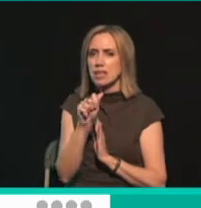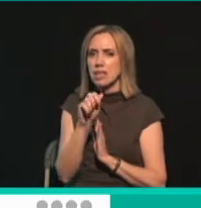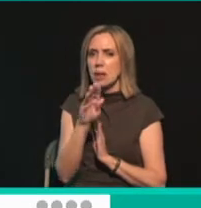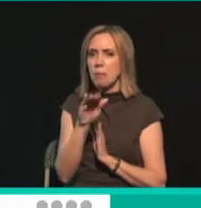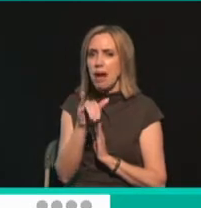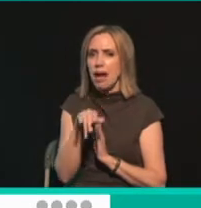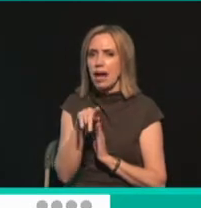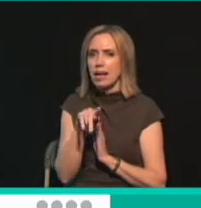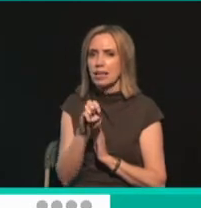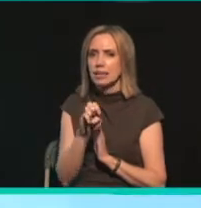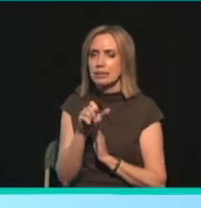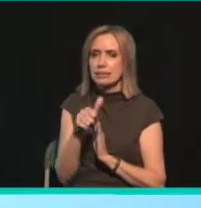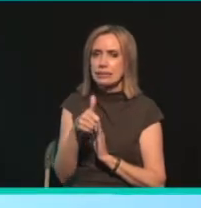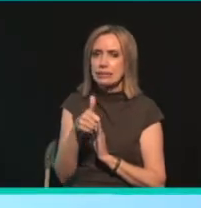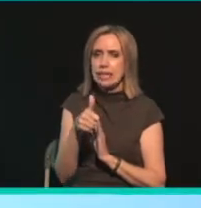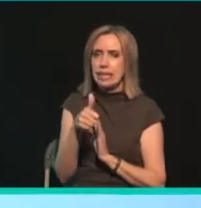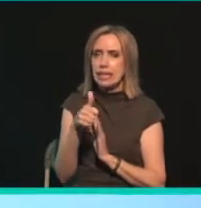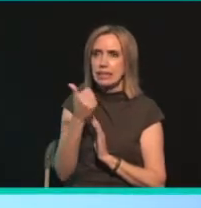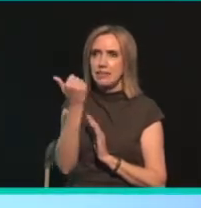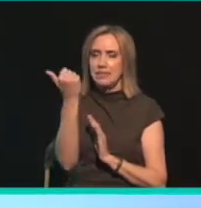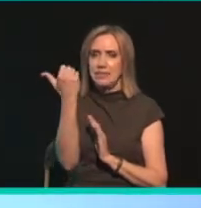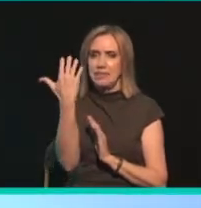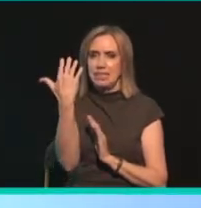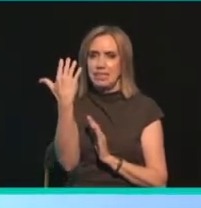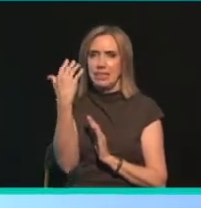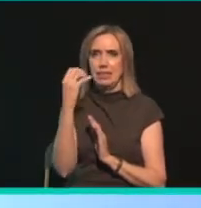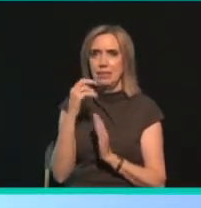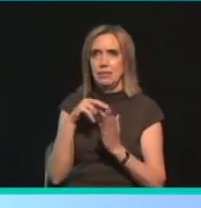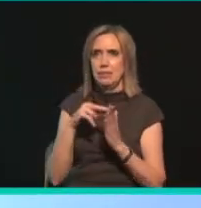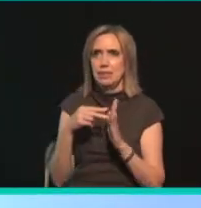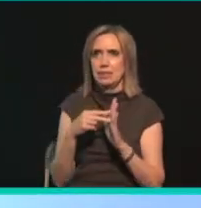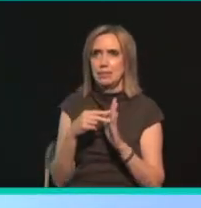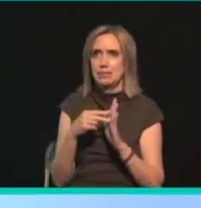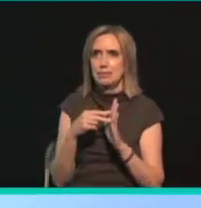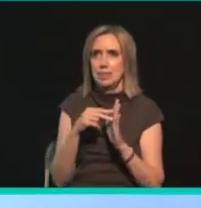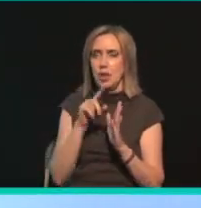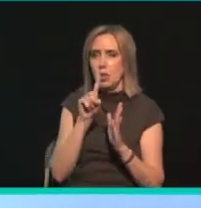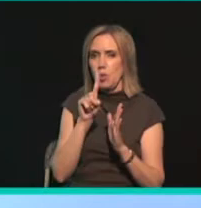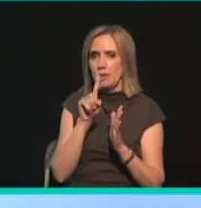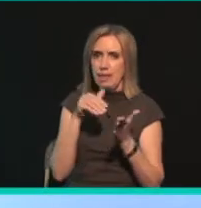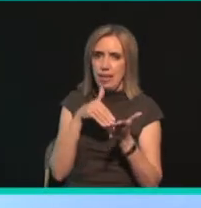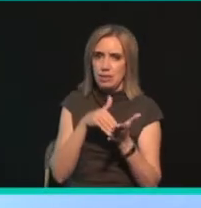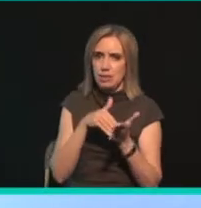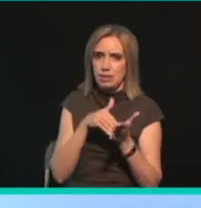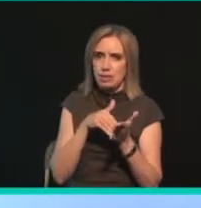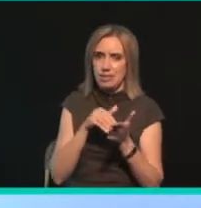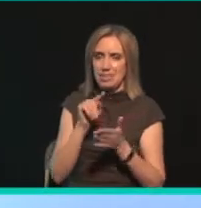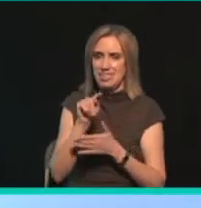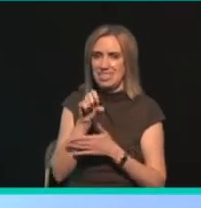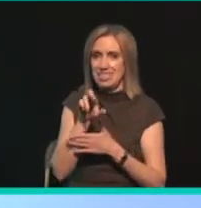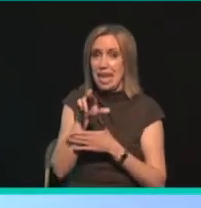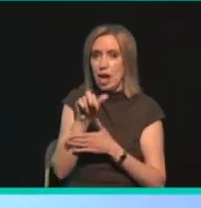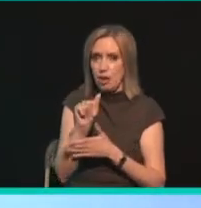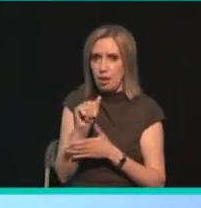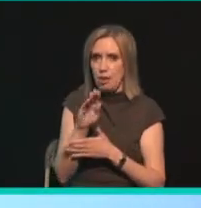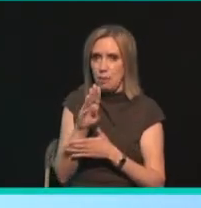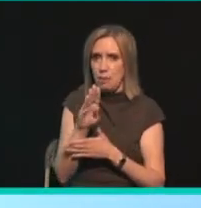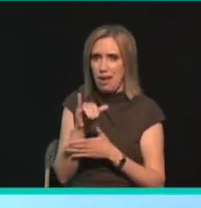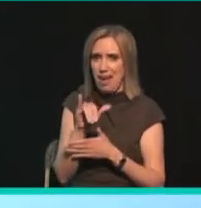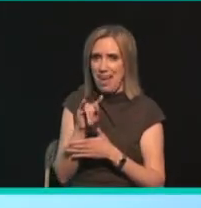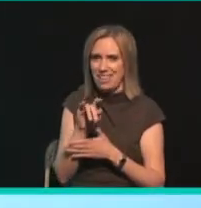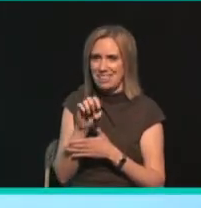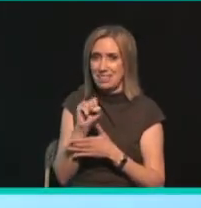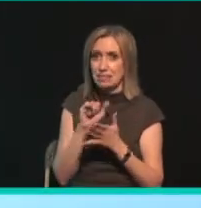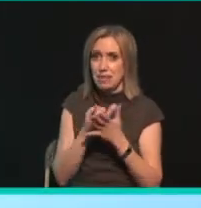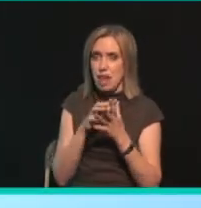it's 10 to the power of 15, or otherwise 1,000 terabytes. A lot